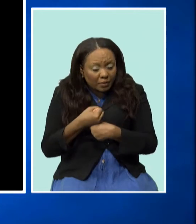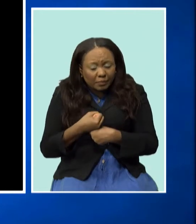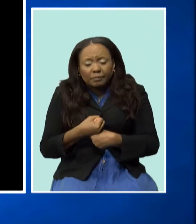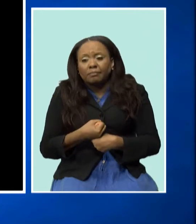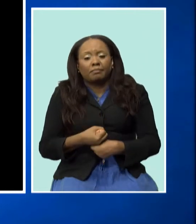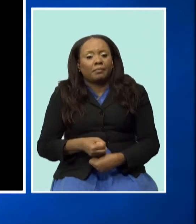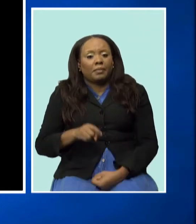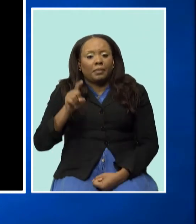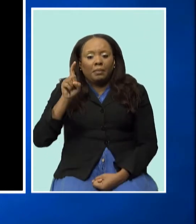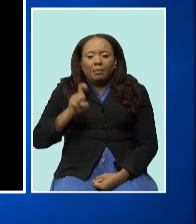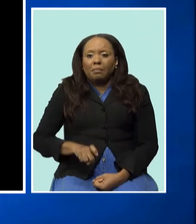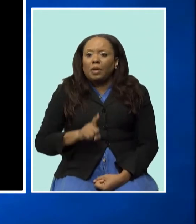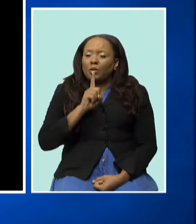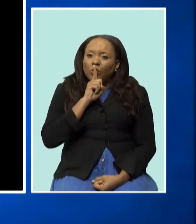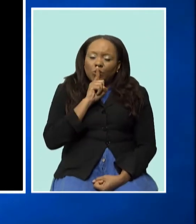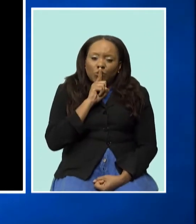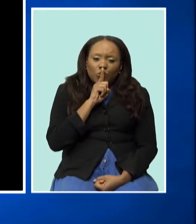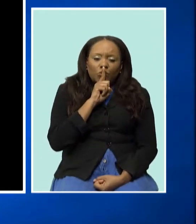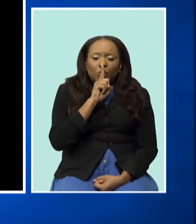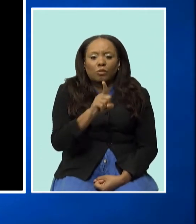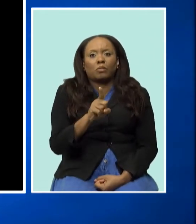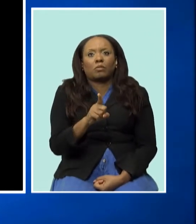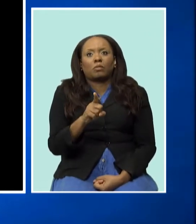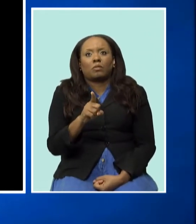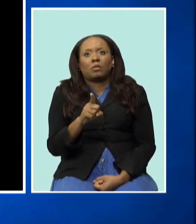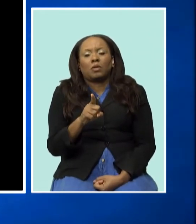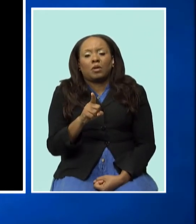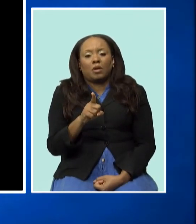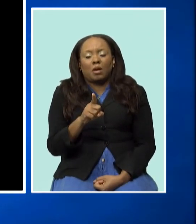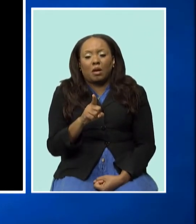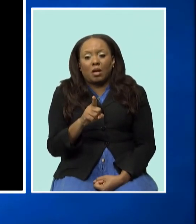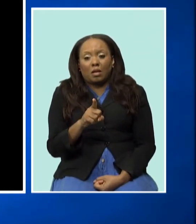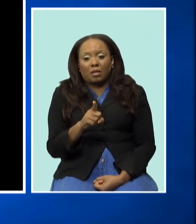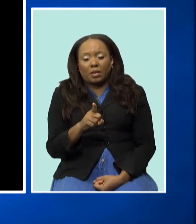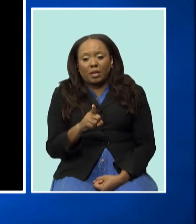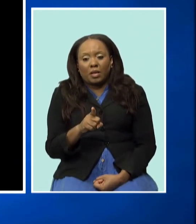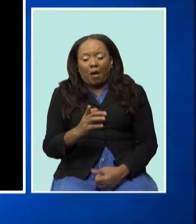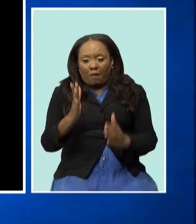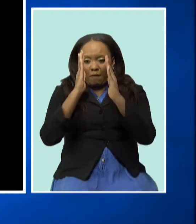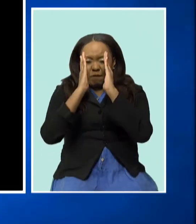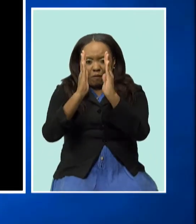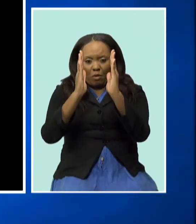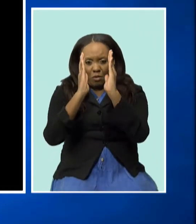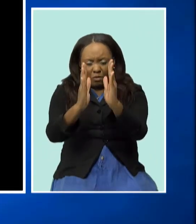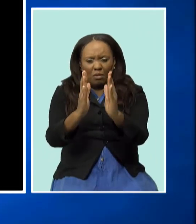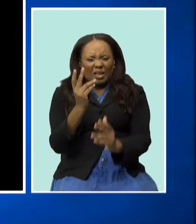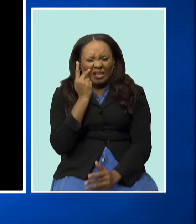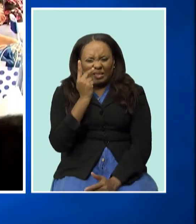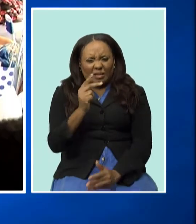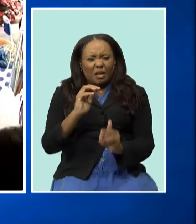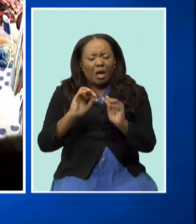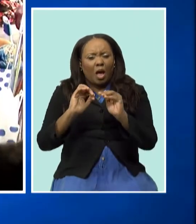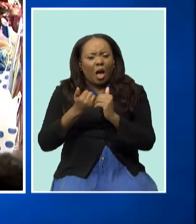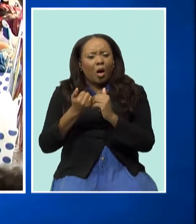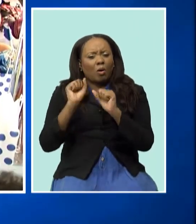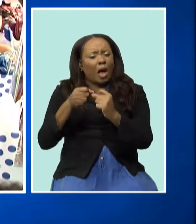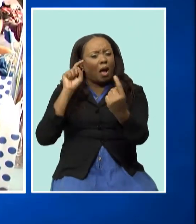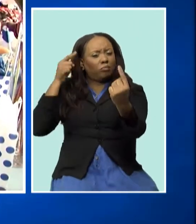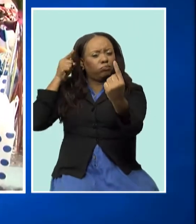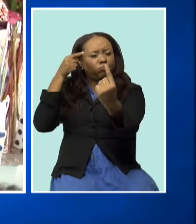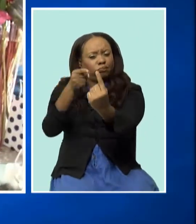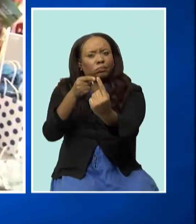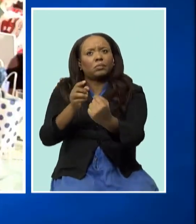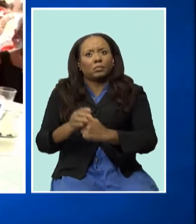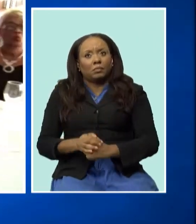these things must form the lens through which we must now navigate. Minister Ishmael commended the Export Barbados BIDC